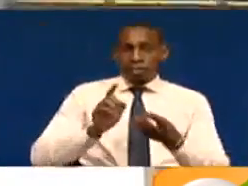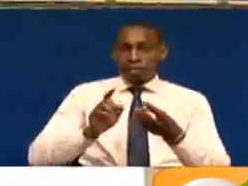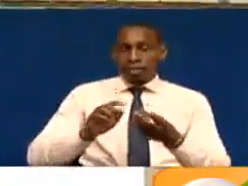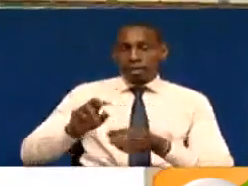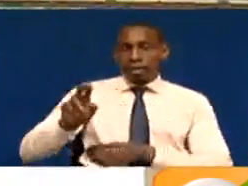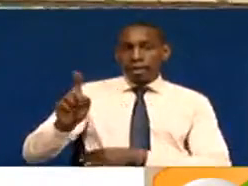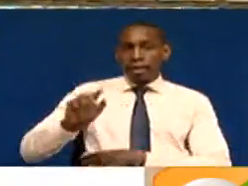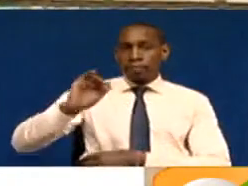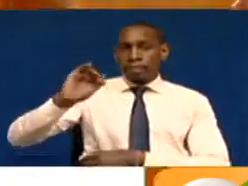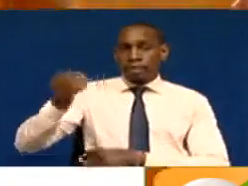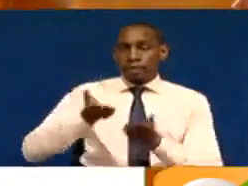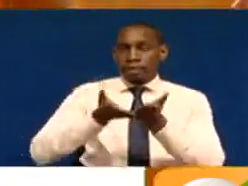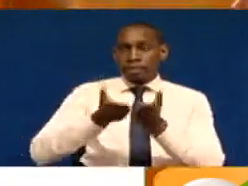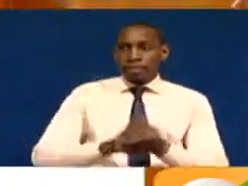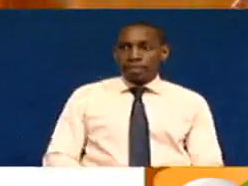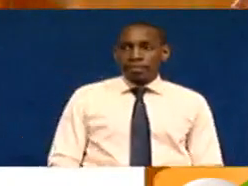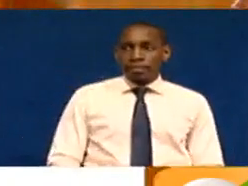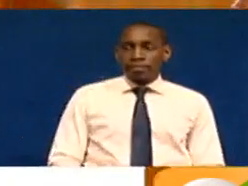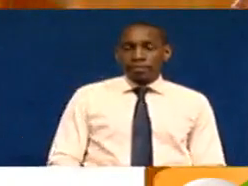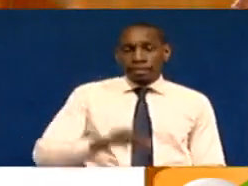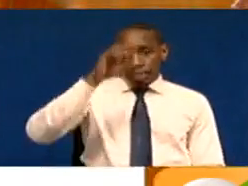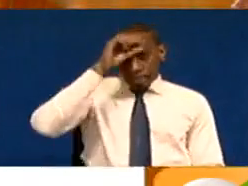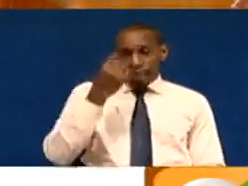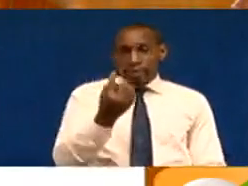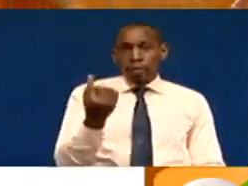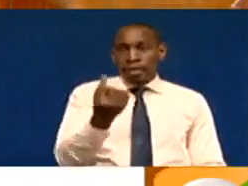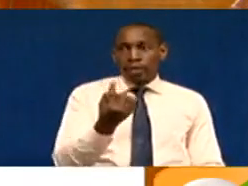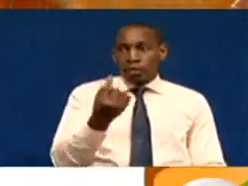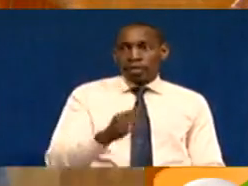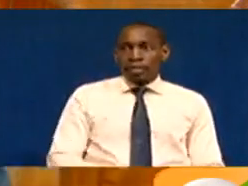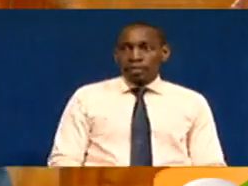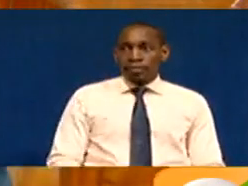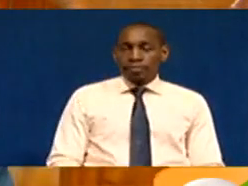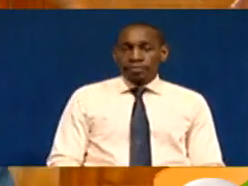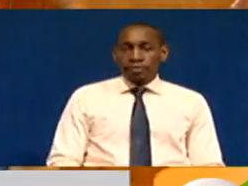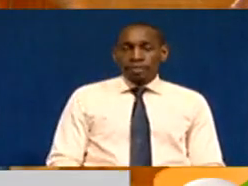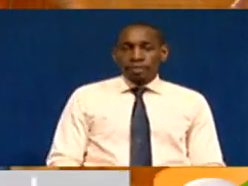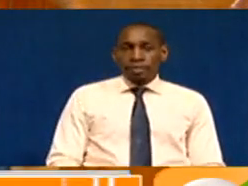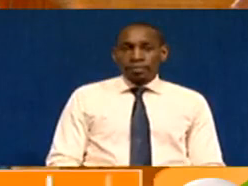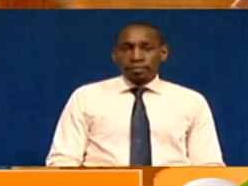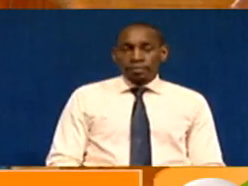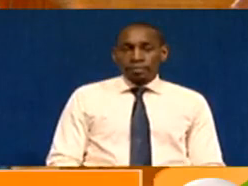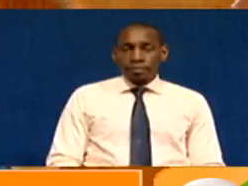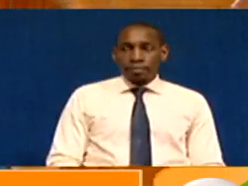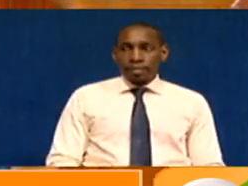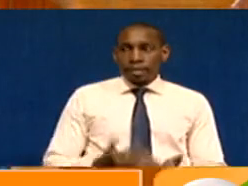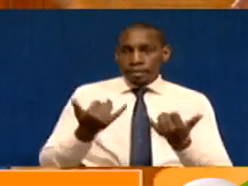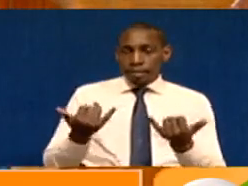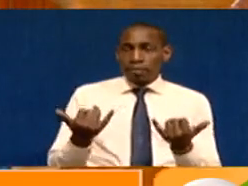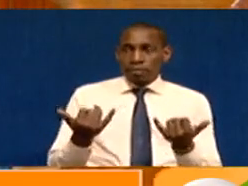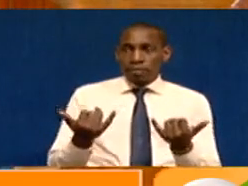Nairobi Metropolitan Services. And you know, there's only one government and there's only one custodian of titles. Who are we